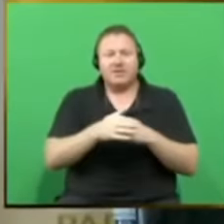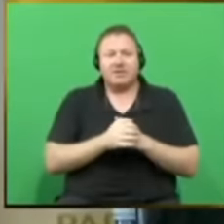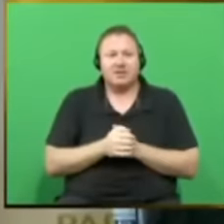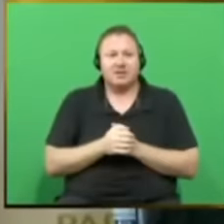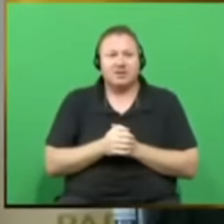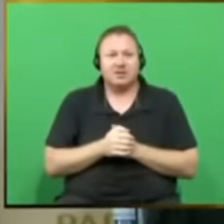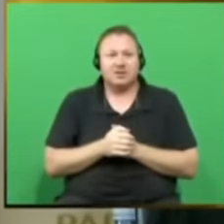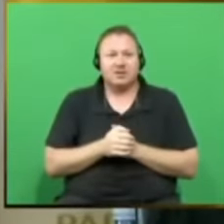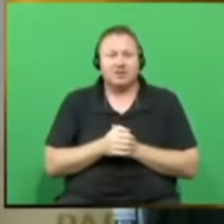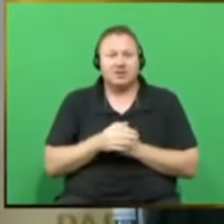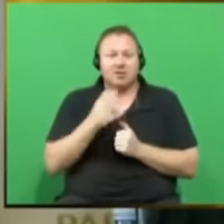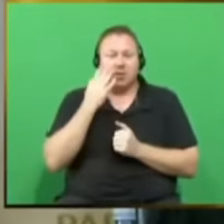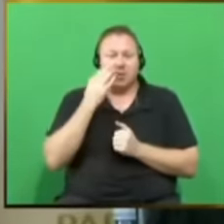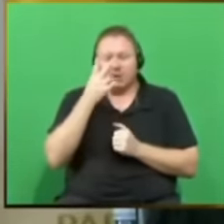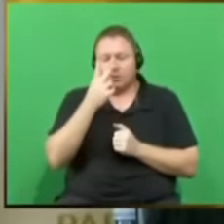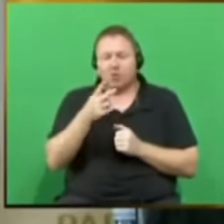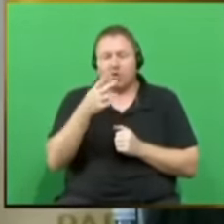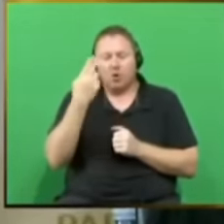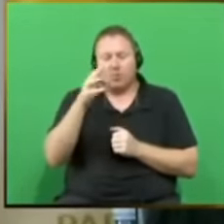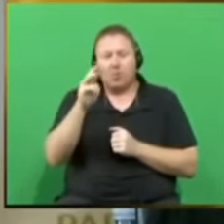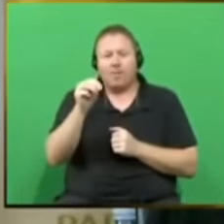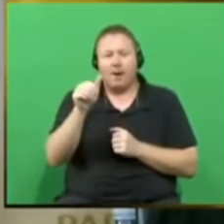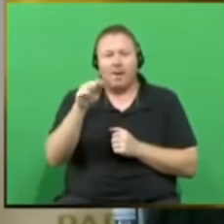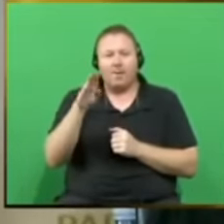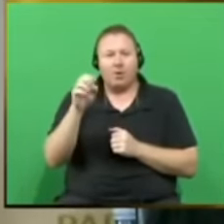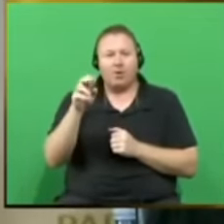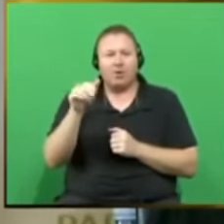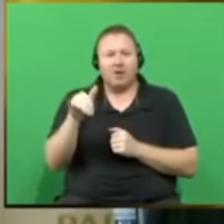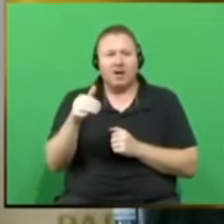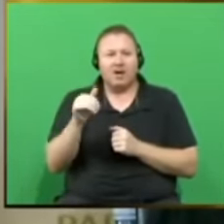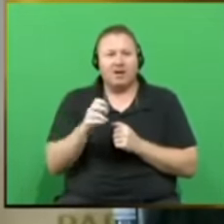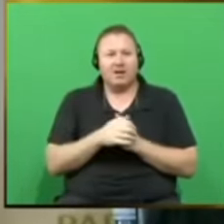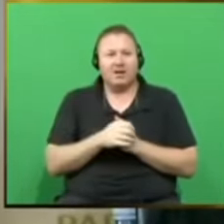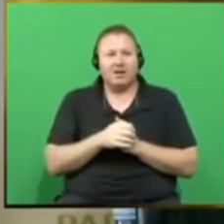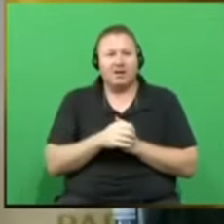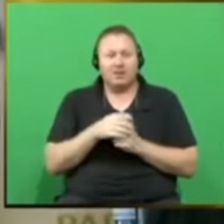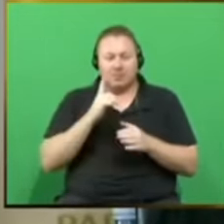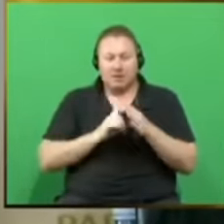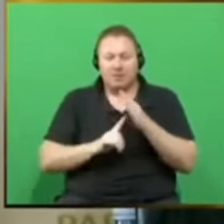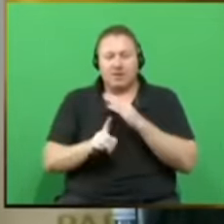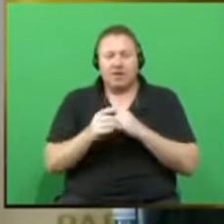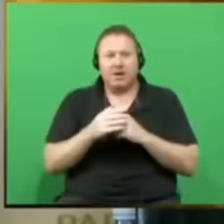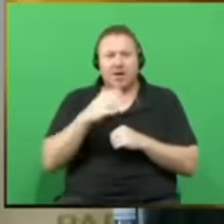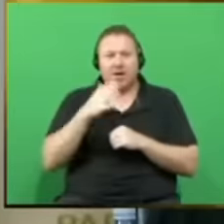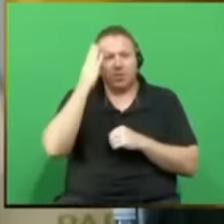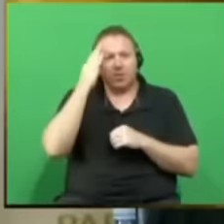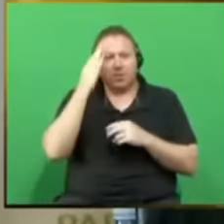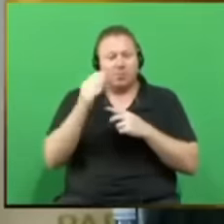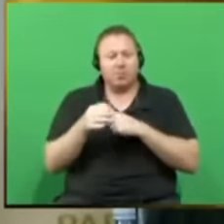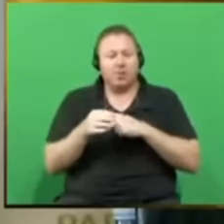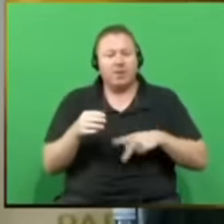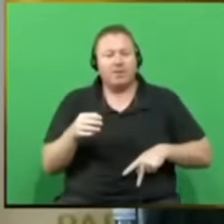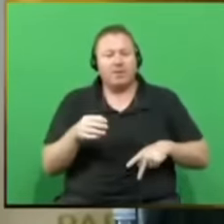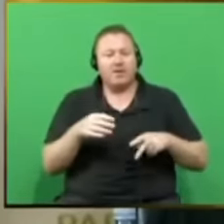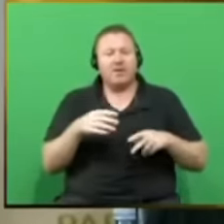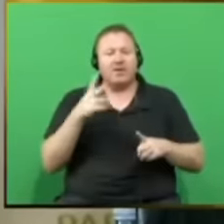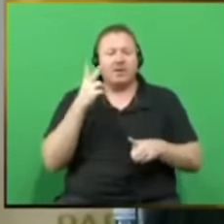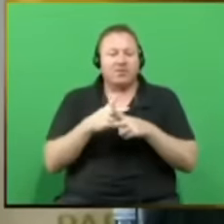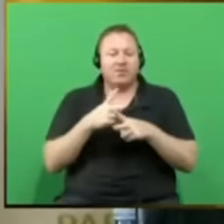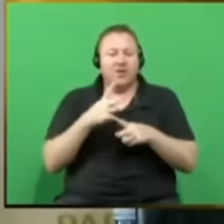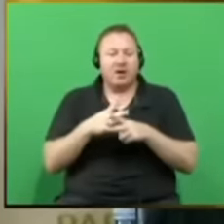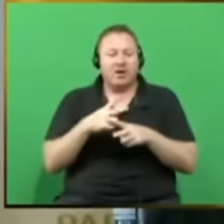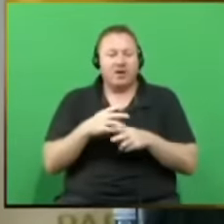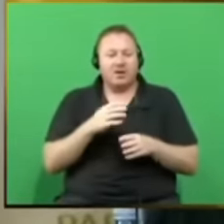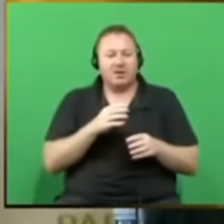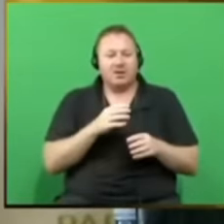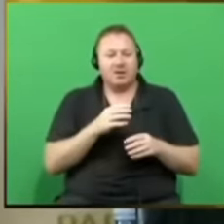When I saw the Honourable Maboyane, when I walked in, I thought the Premier had finally decided to move to the Western